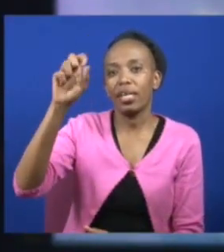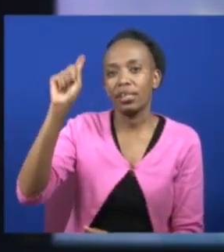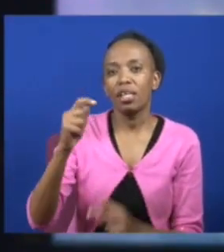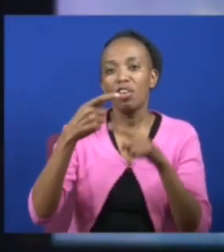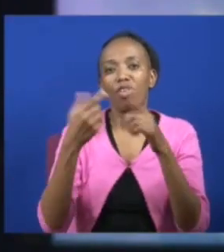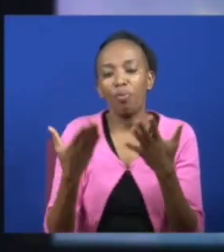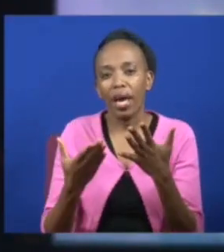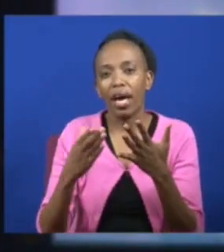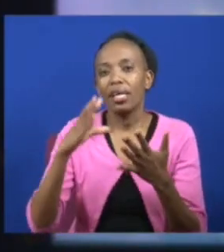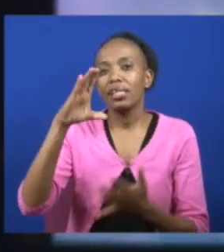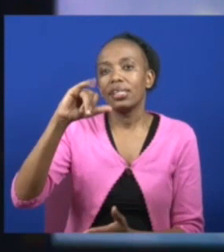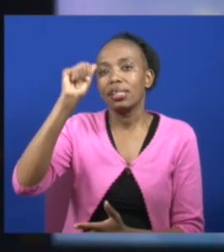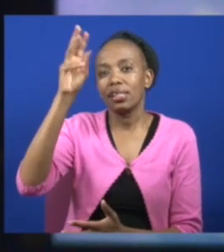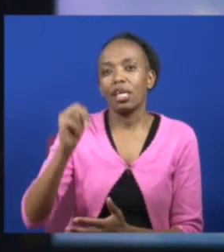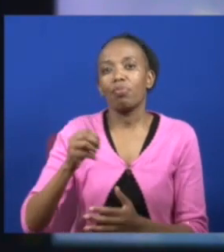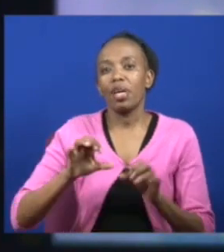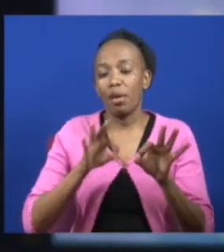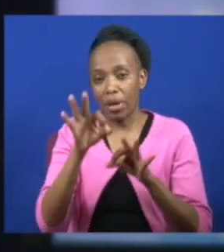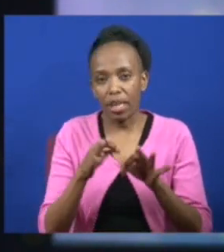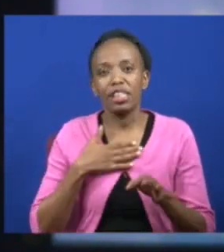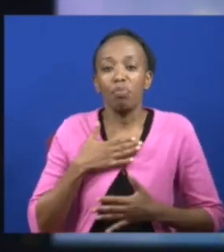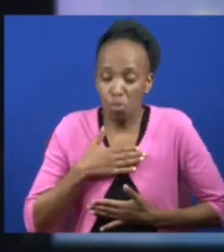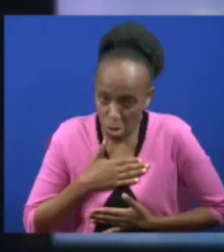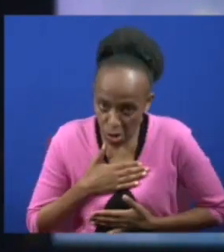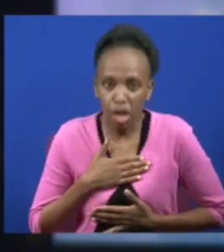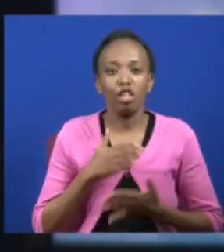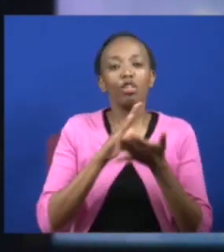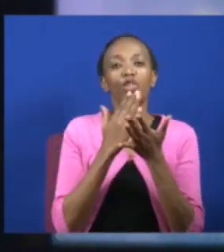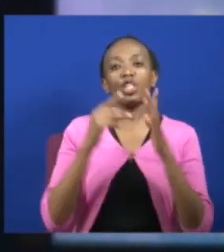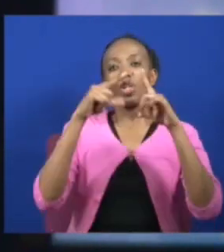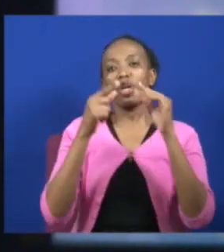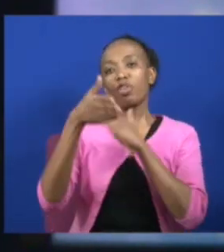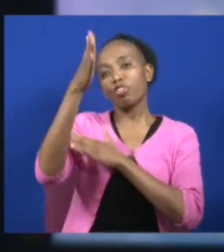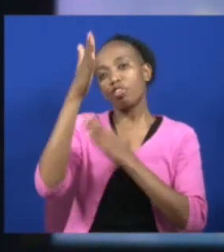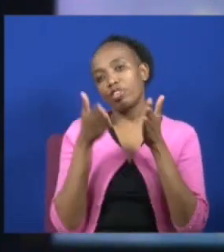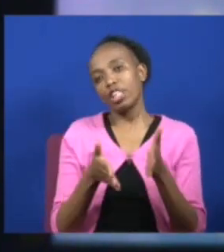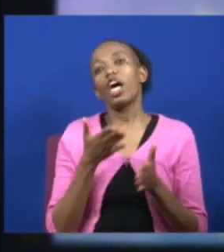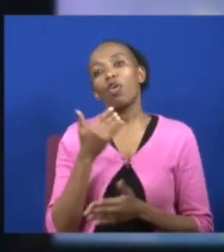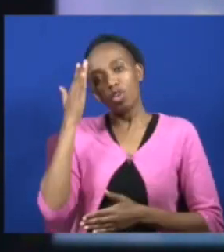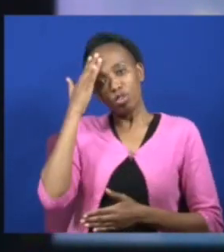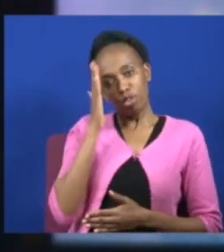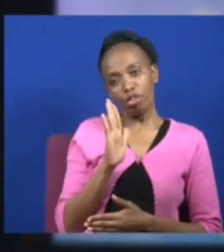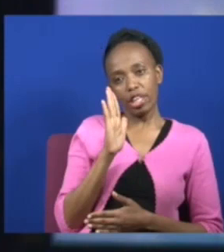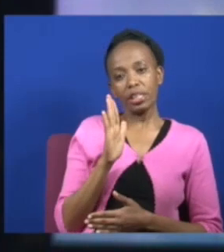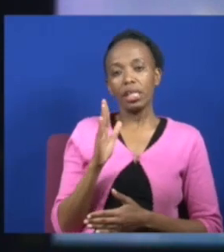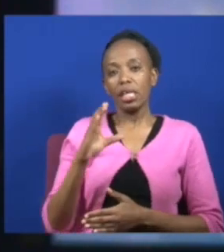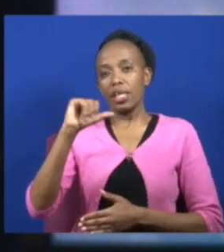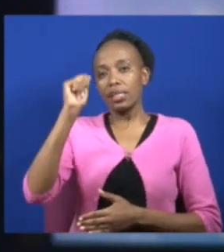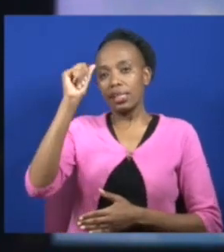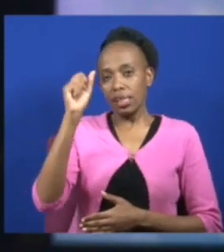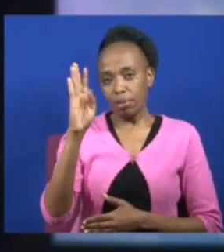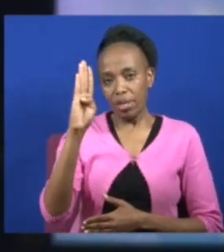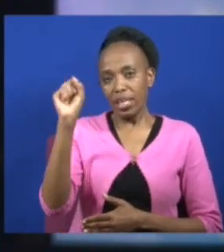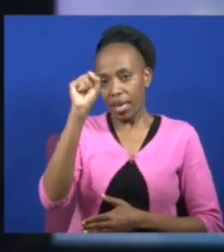from CTEM Embakasi. I am honored to share the word of God today. I want to acknowledge the CTEM